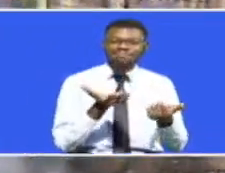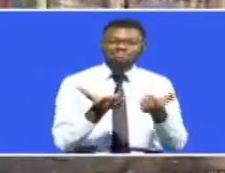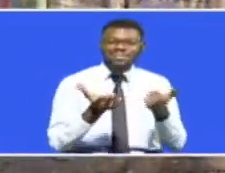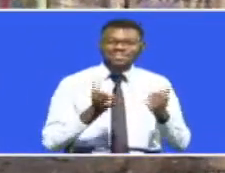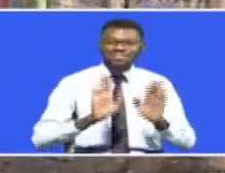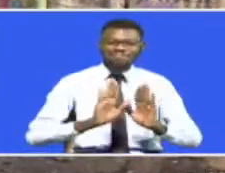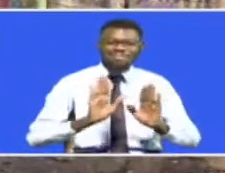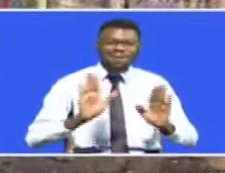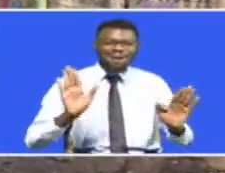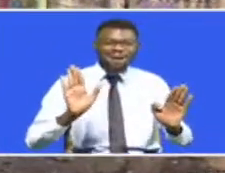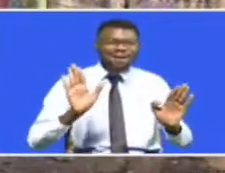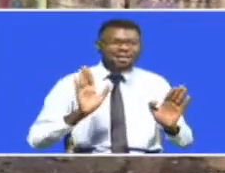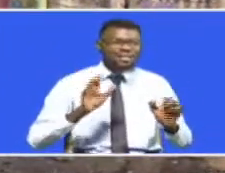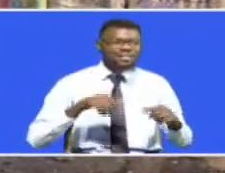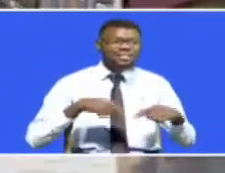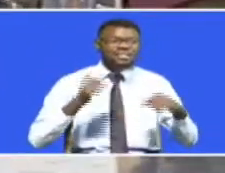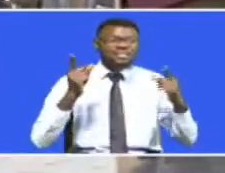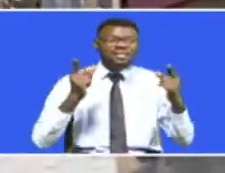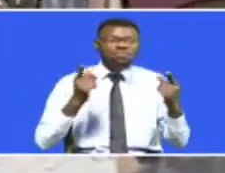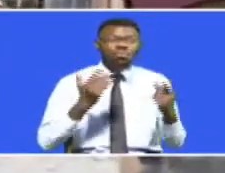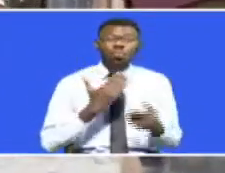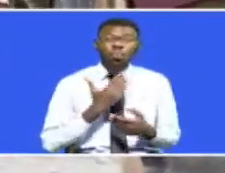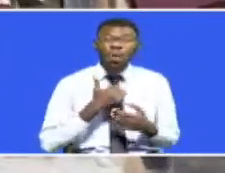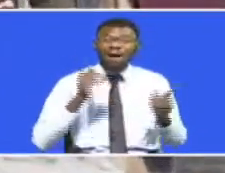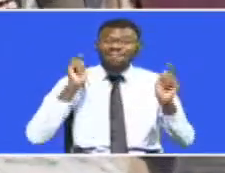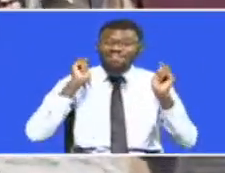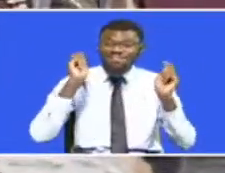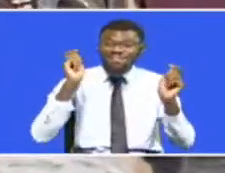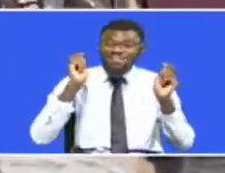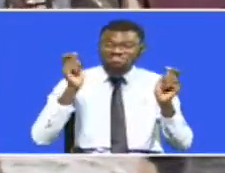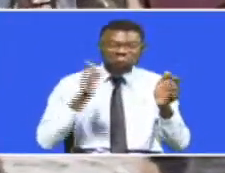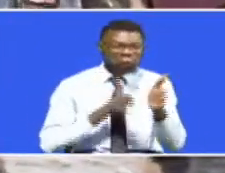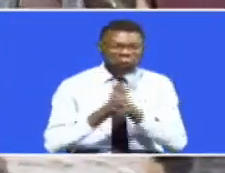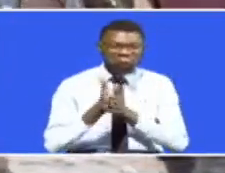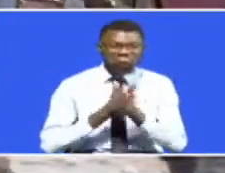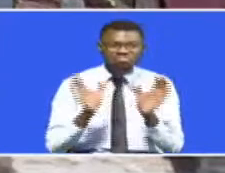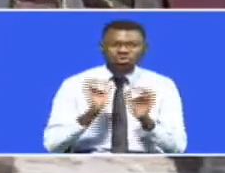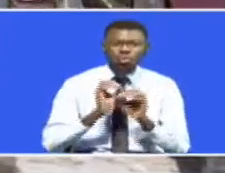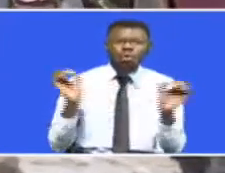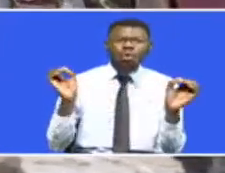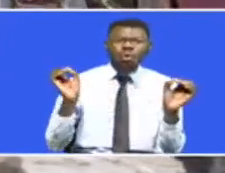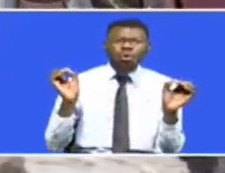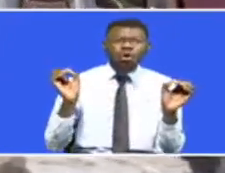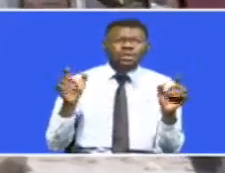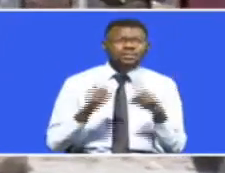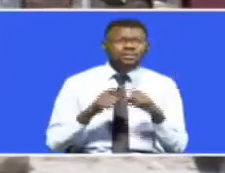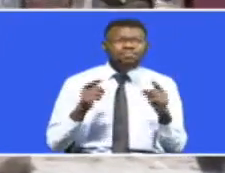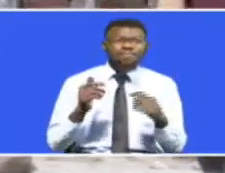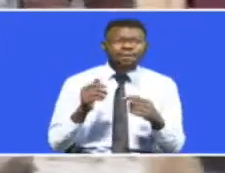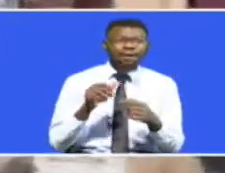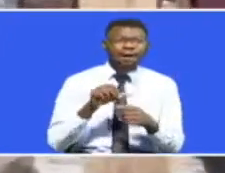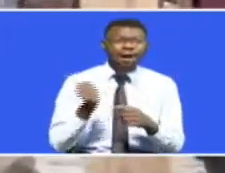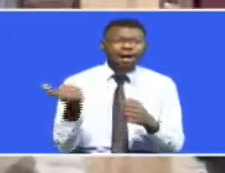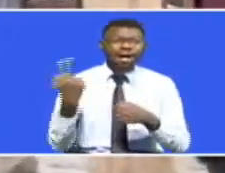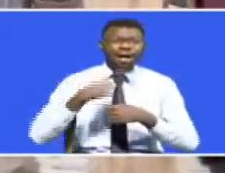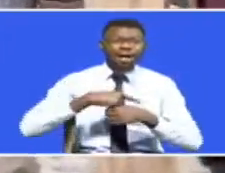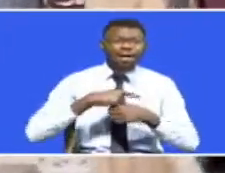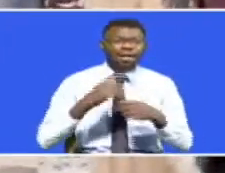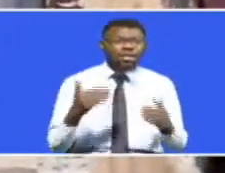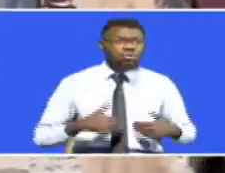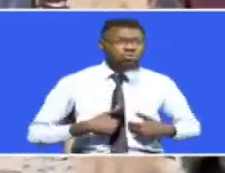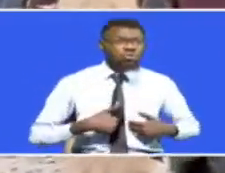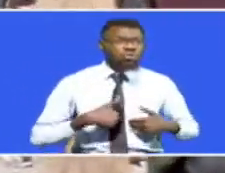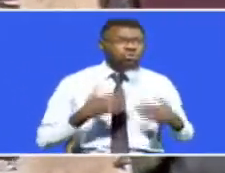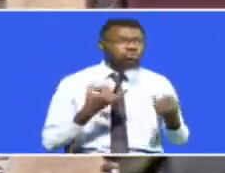them, it was not about the demos. On our second visit, we found a few youth confronting the police. It